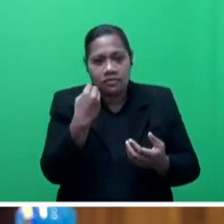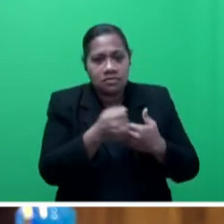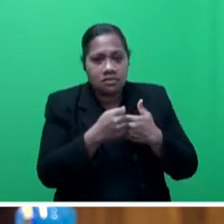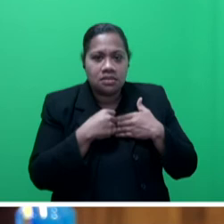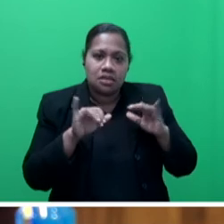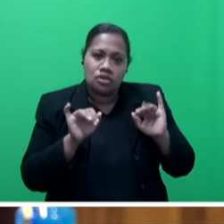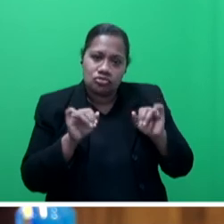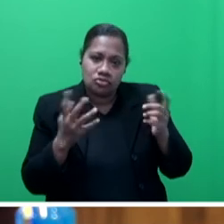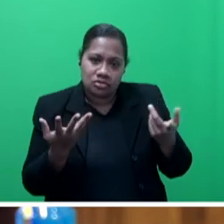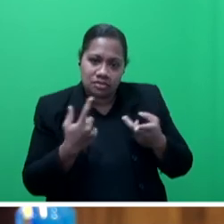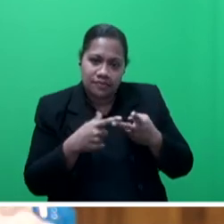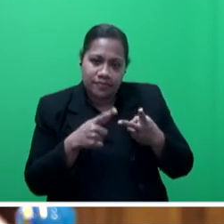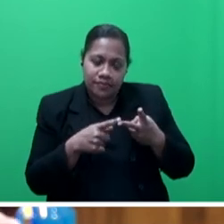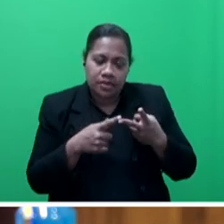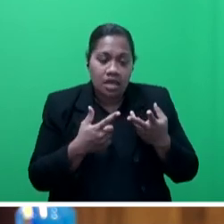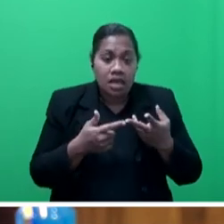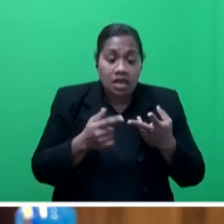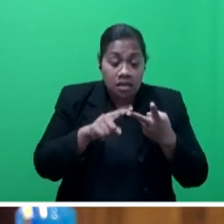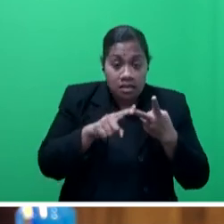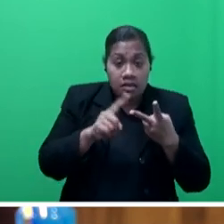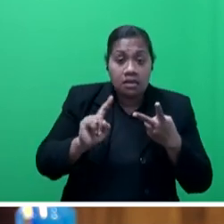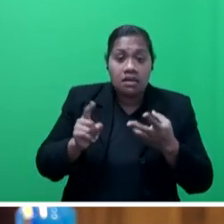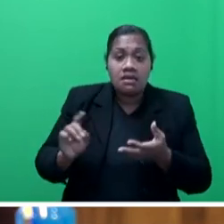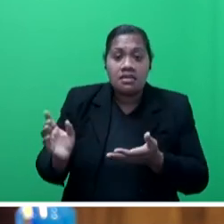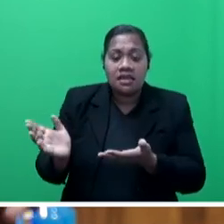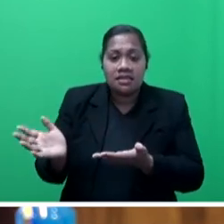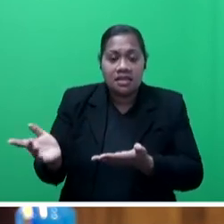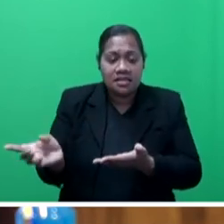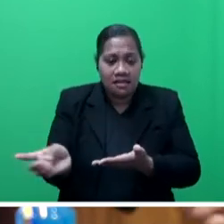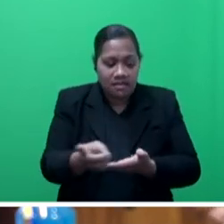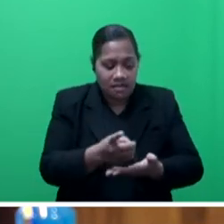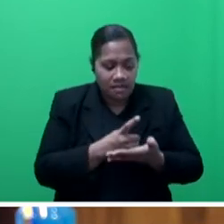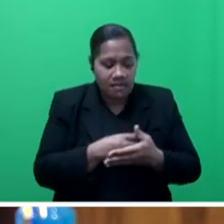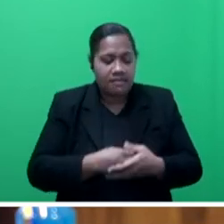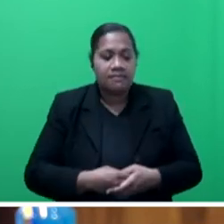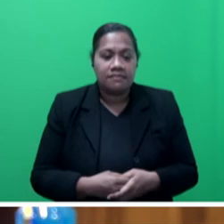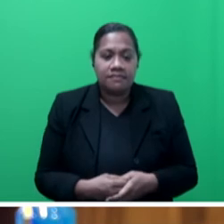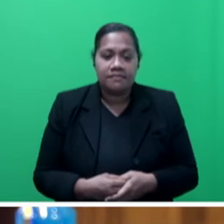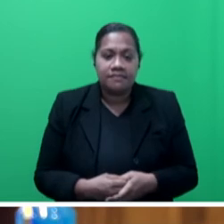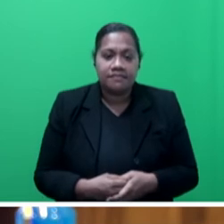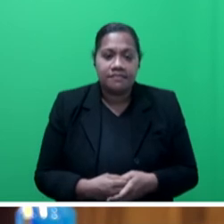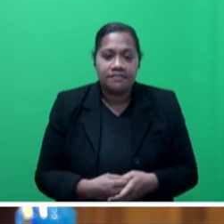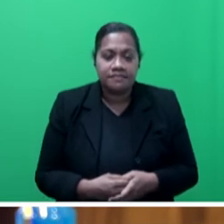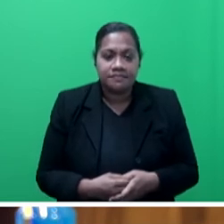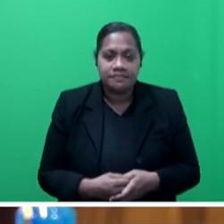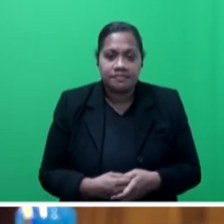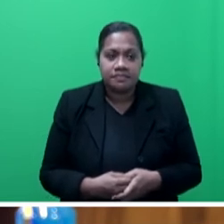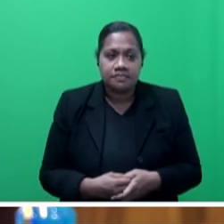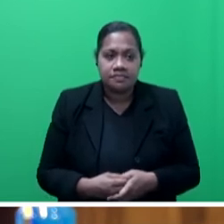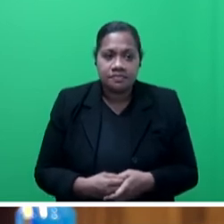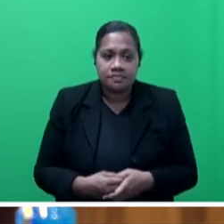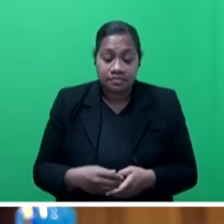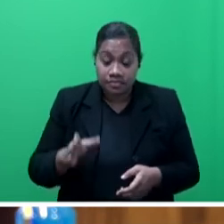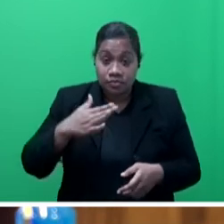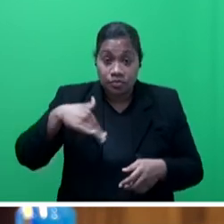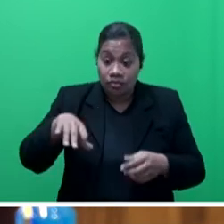is the data. The data that I'm presenting in terms of production, I'm saying that while all the other sectors